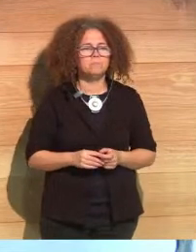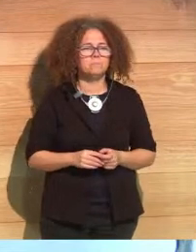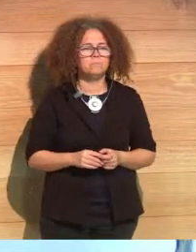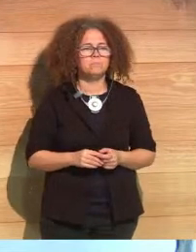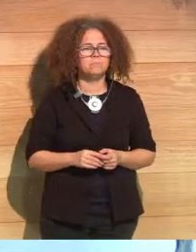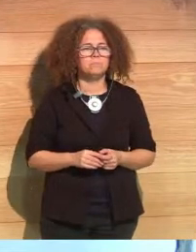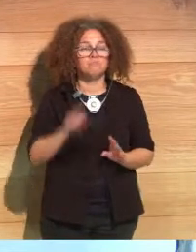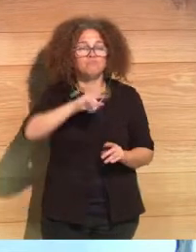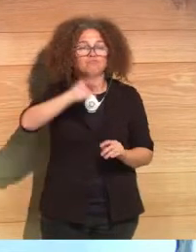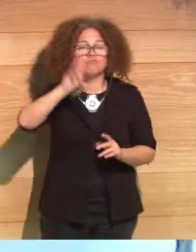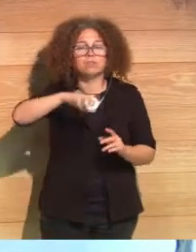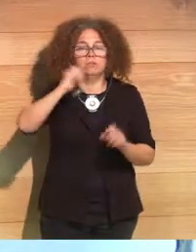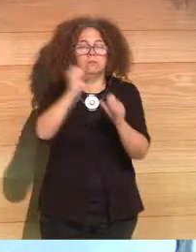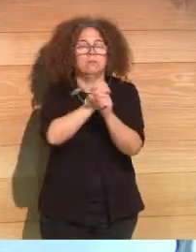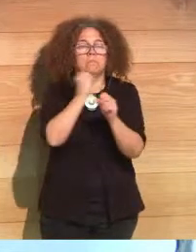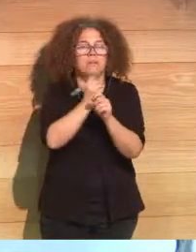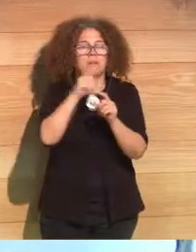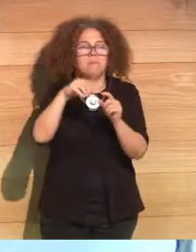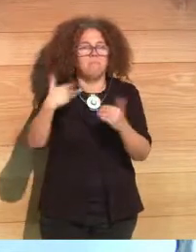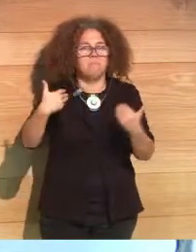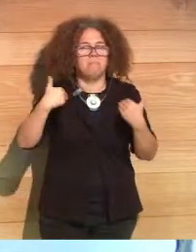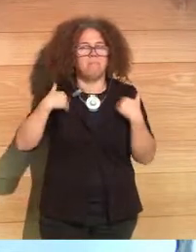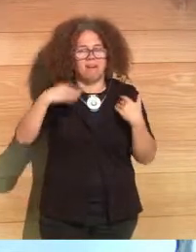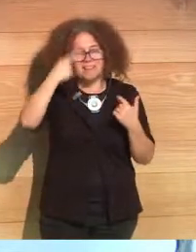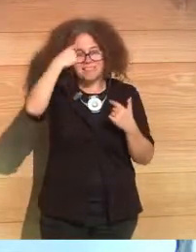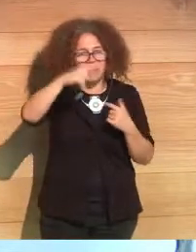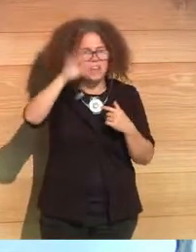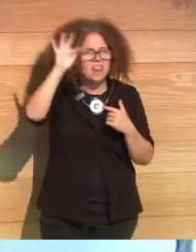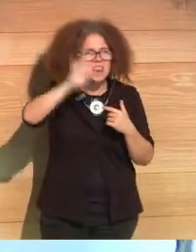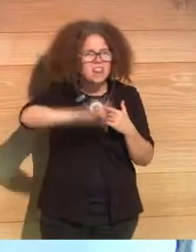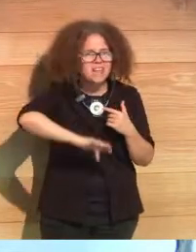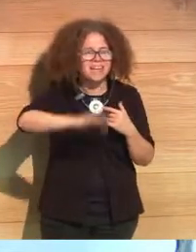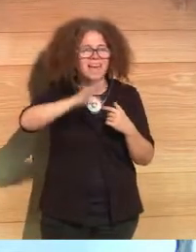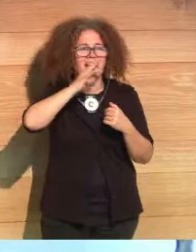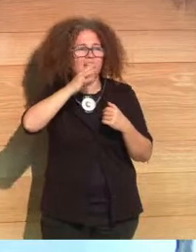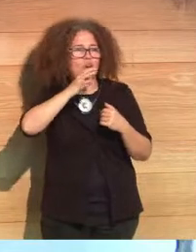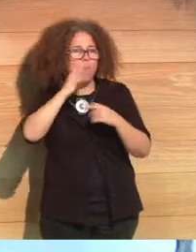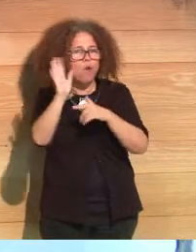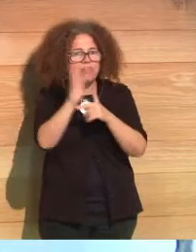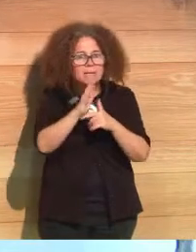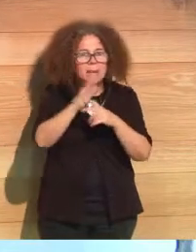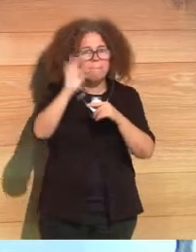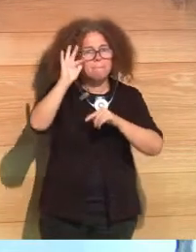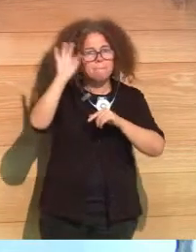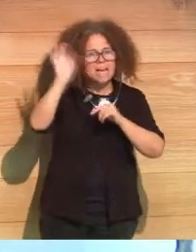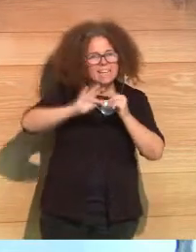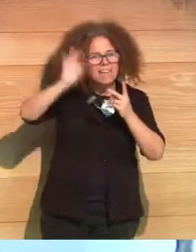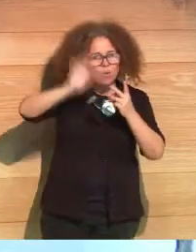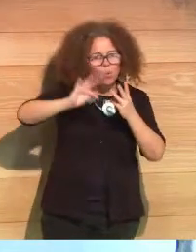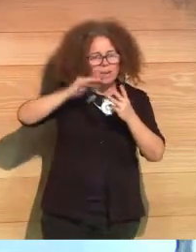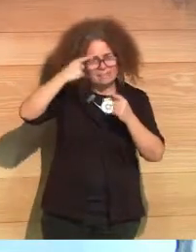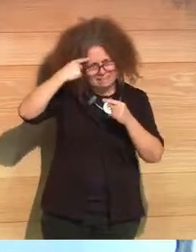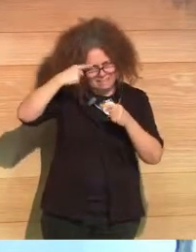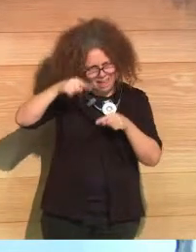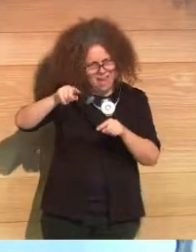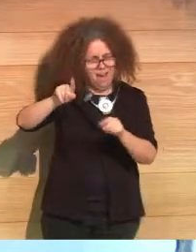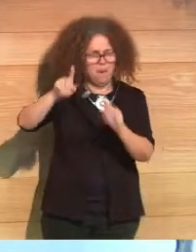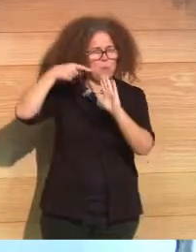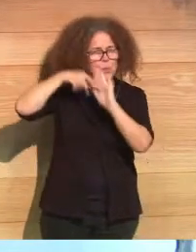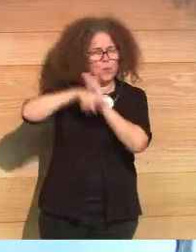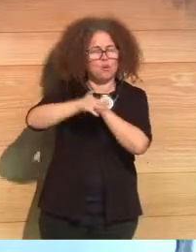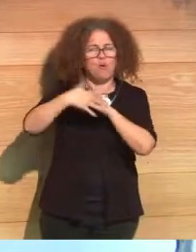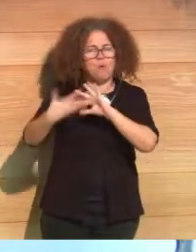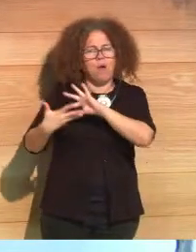movie productions and who really know how to bring a lot of the storytelling in the music. So there is a